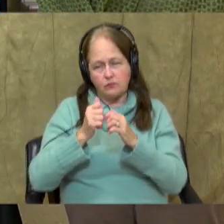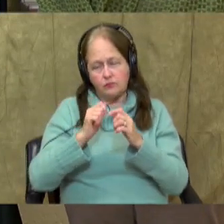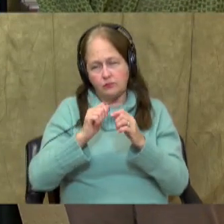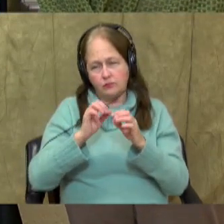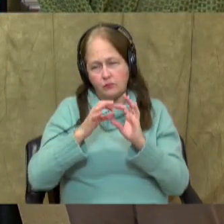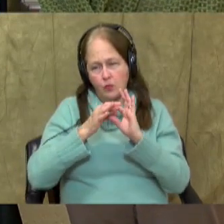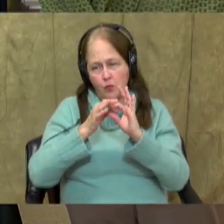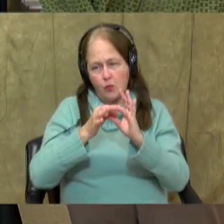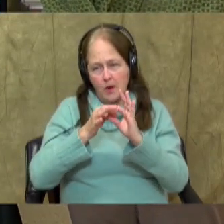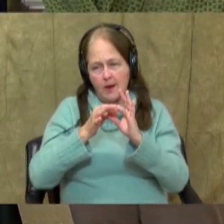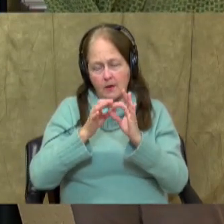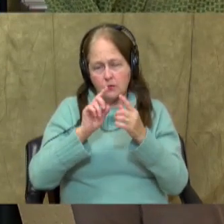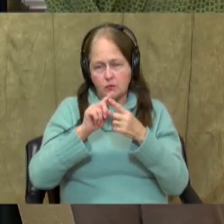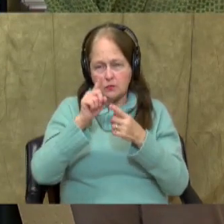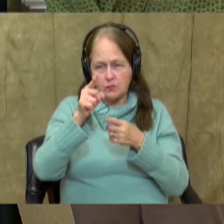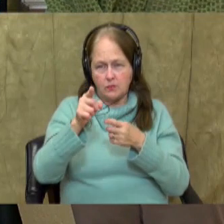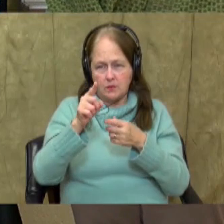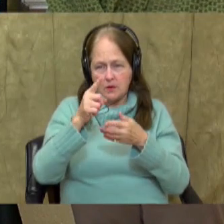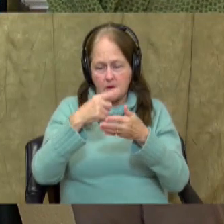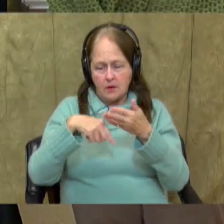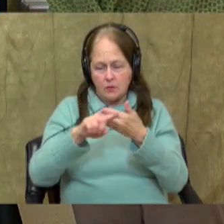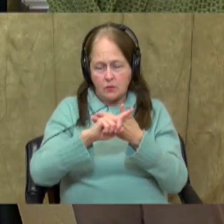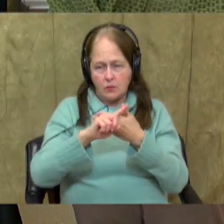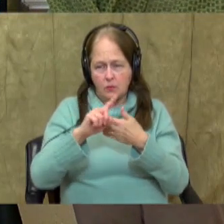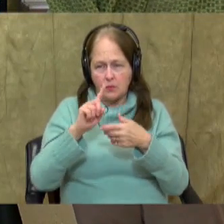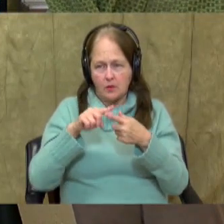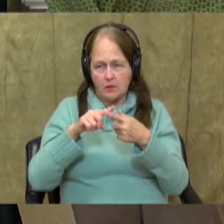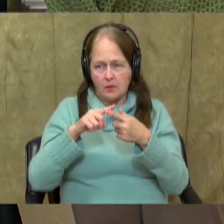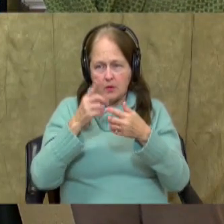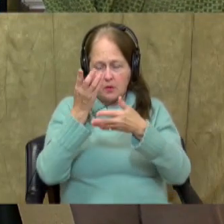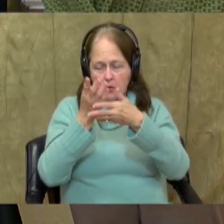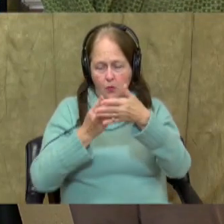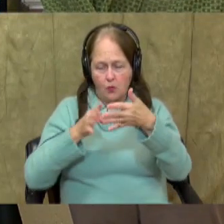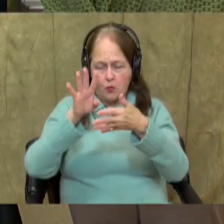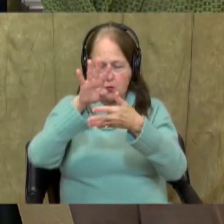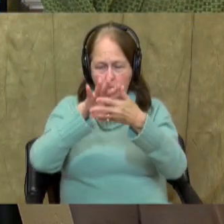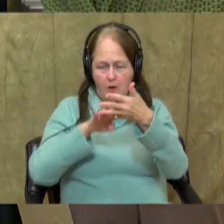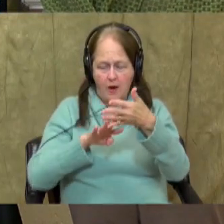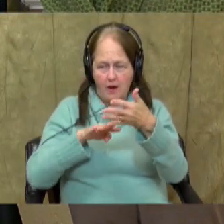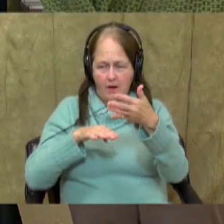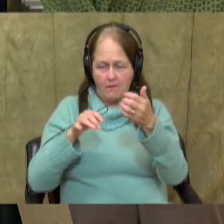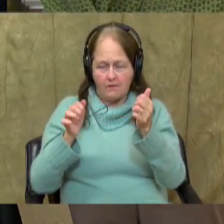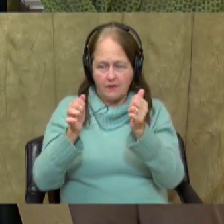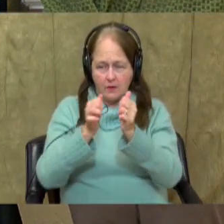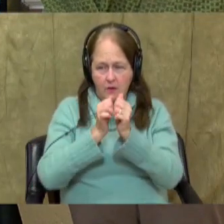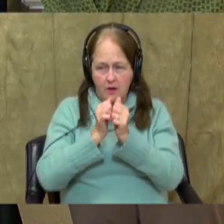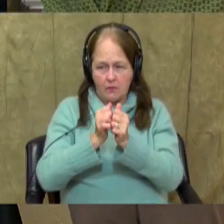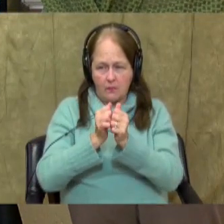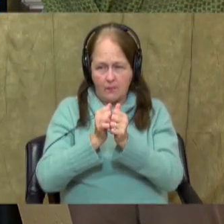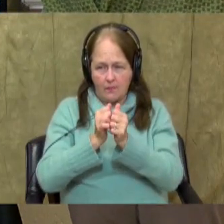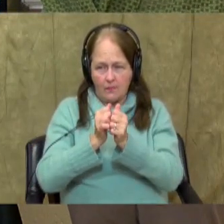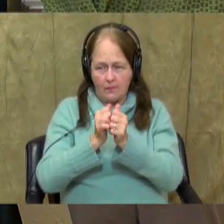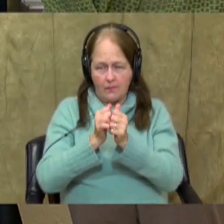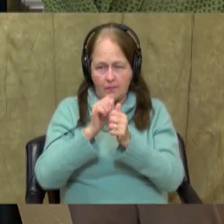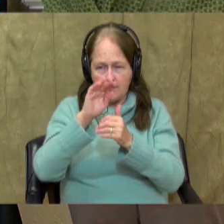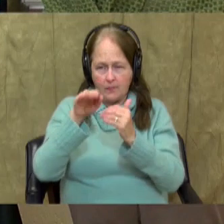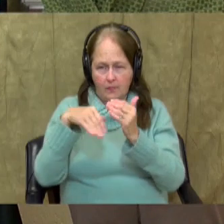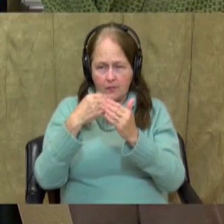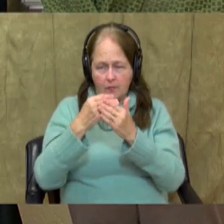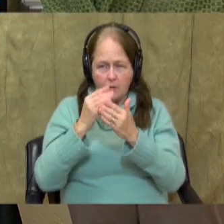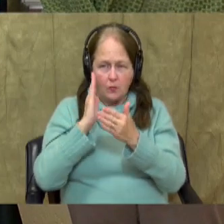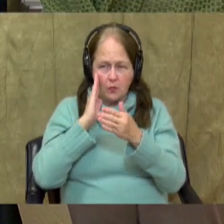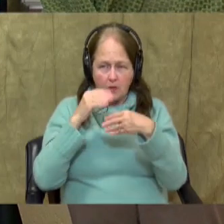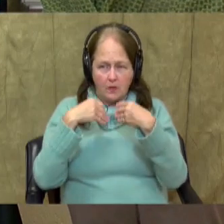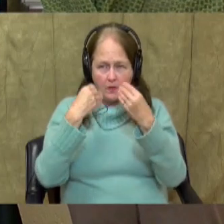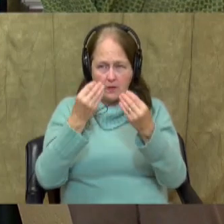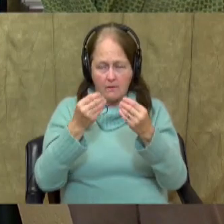then we are going to learn the next week how to graph all of these things together. All of these things